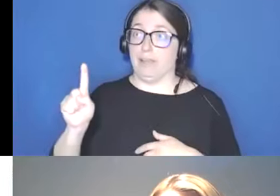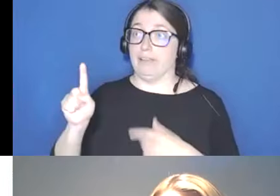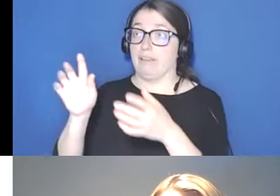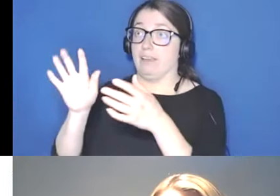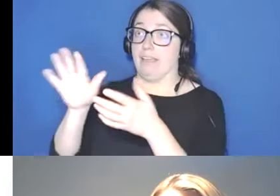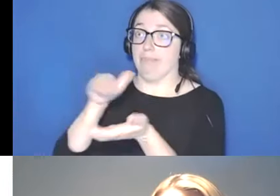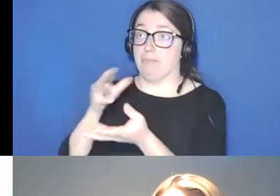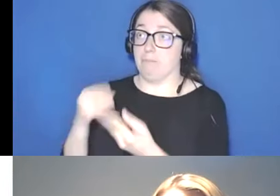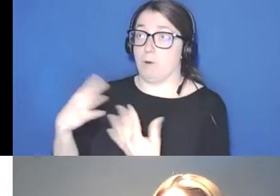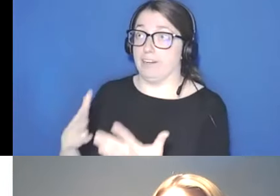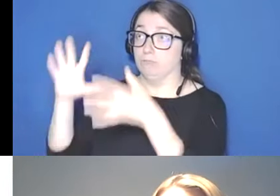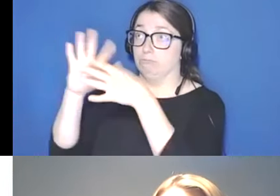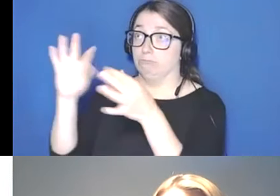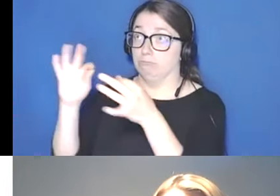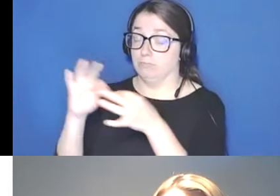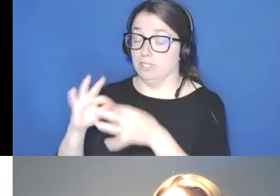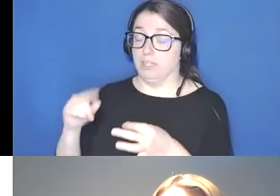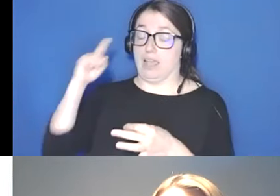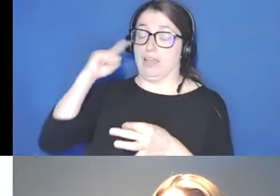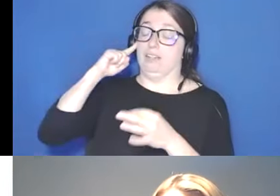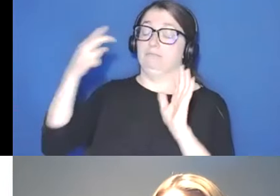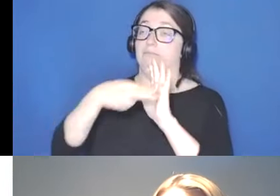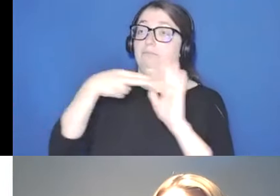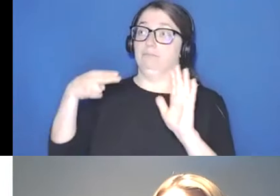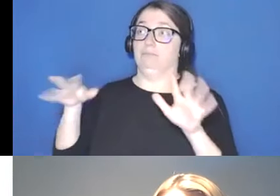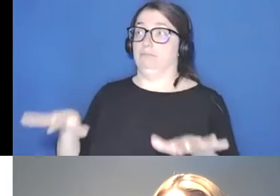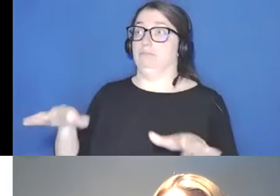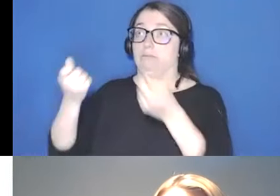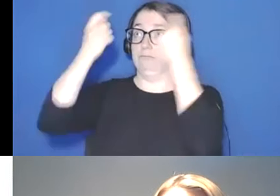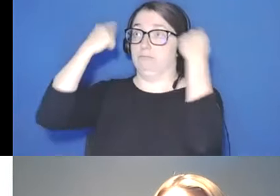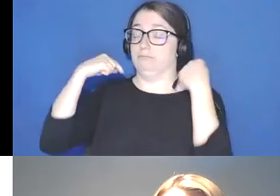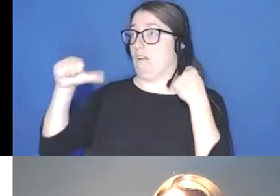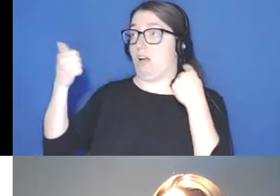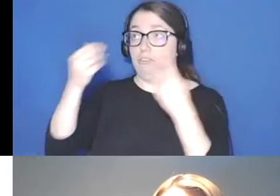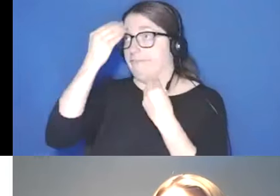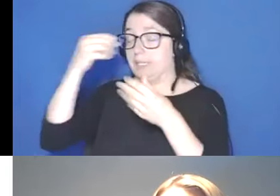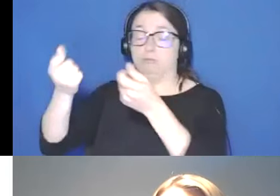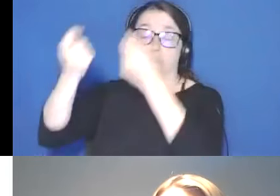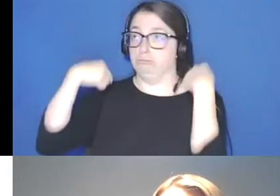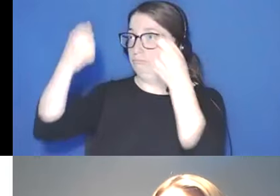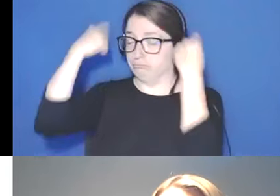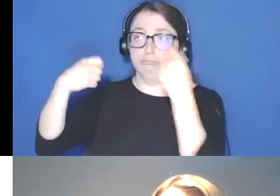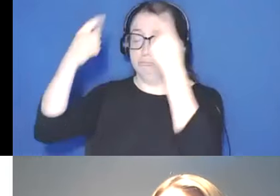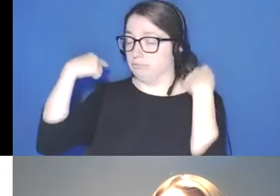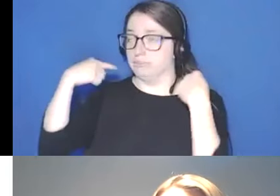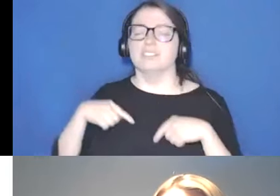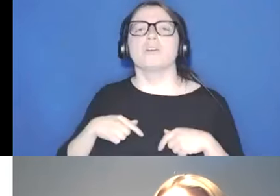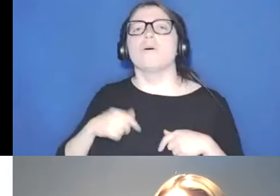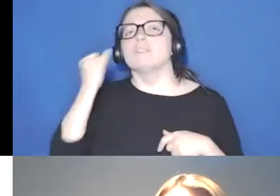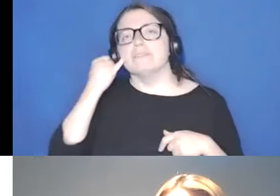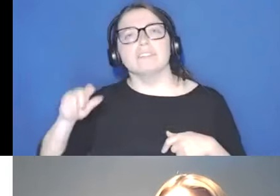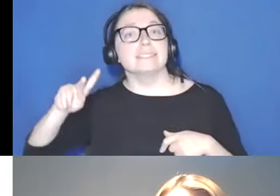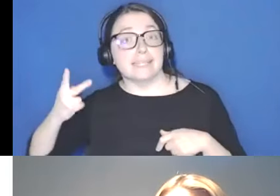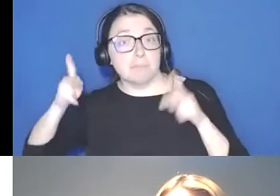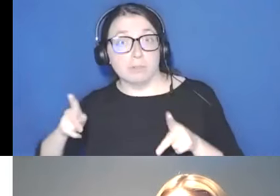off guard with the diagnosis. So it's always best just to have a second set of ears to listen